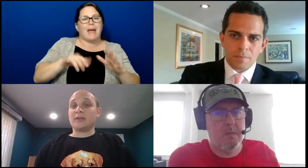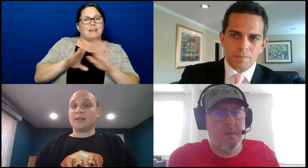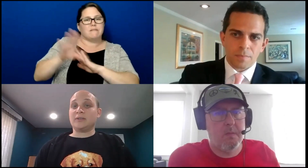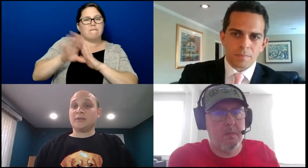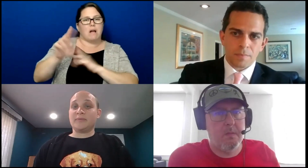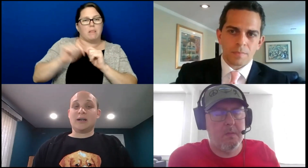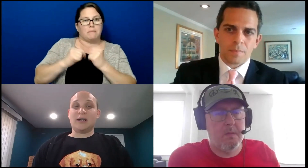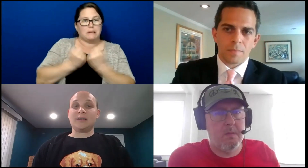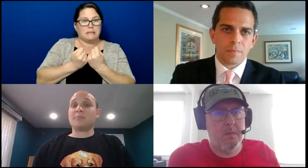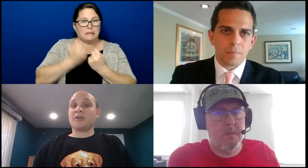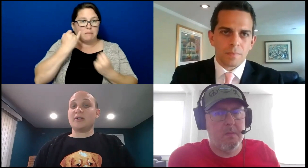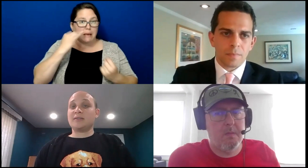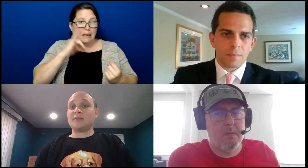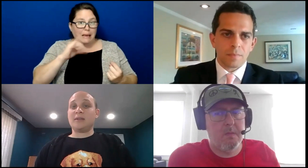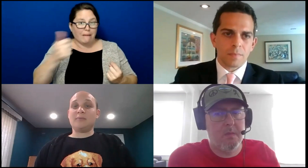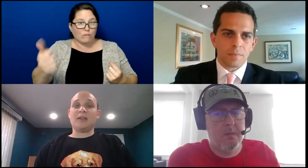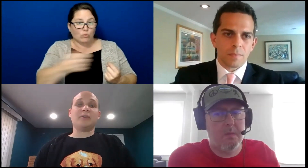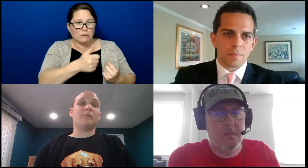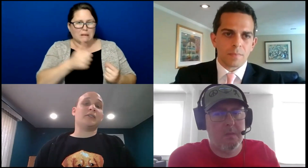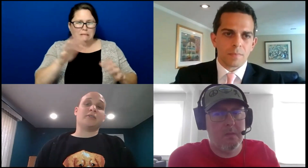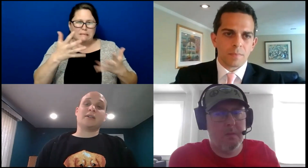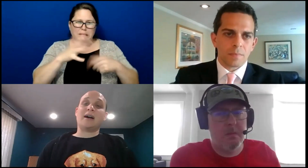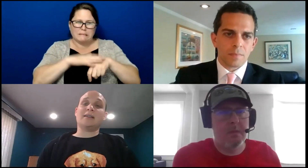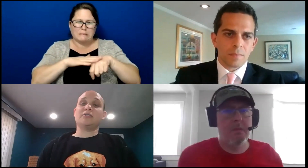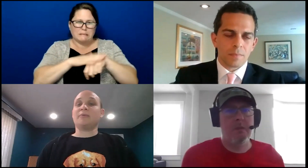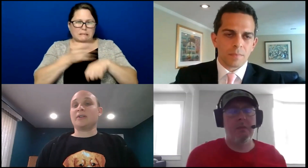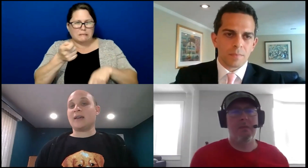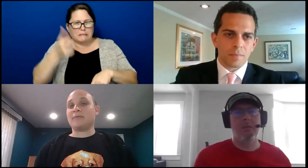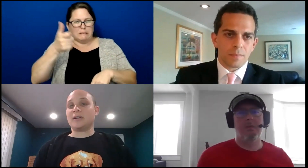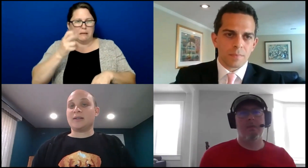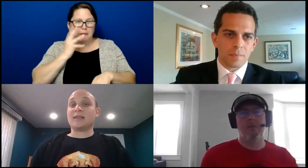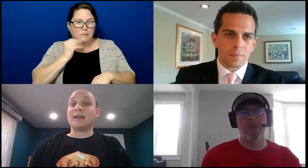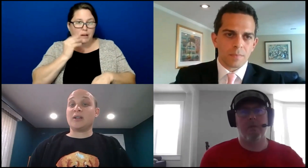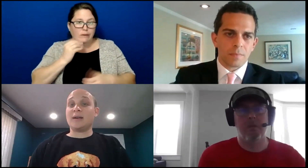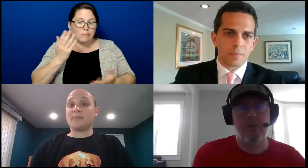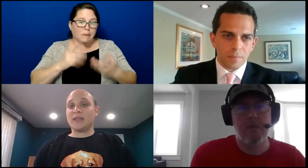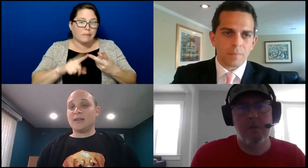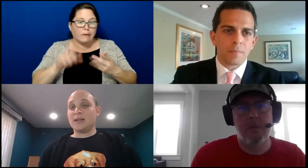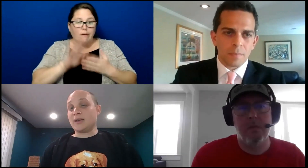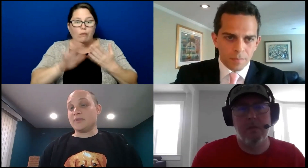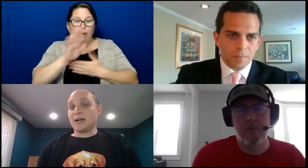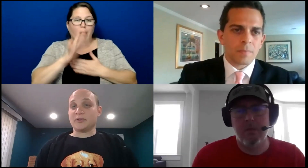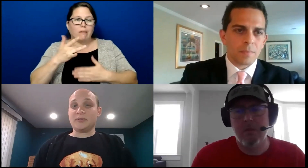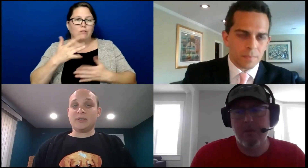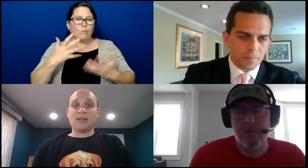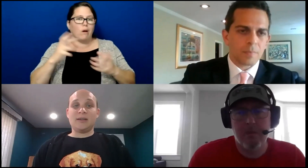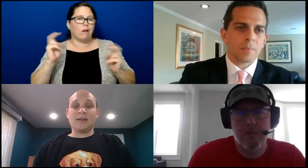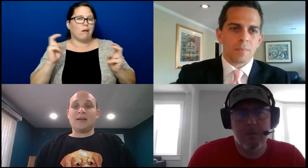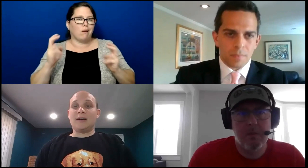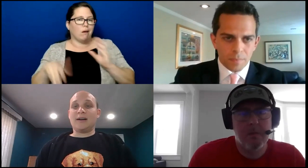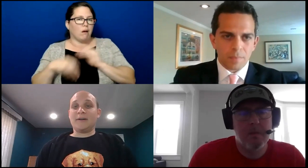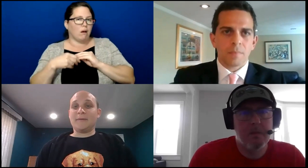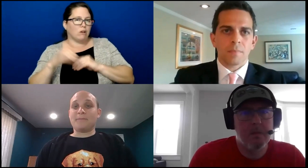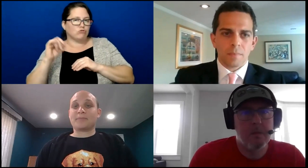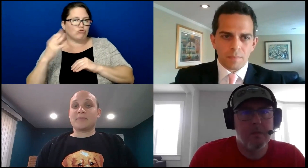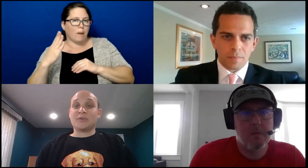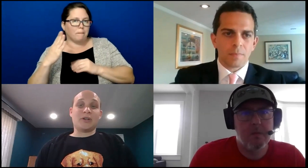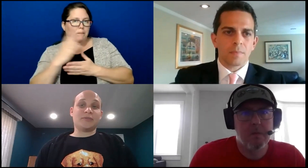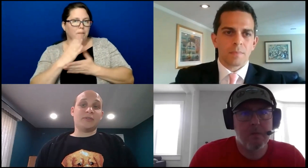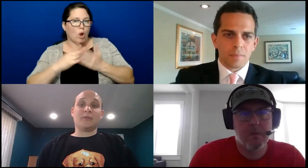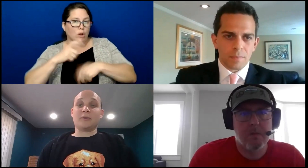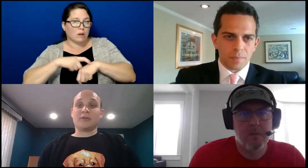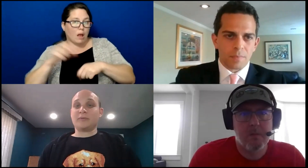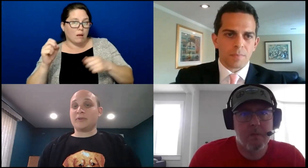have very little experience and maybe while you're in college, you want to have a side job and you have the opportunity.